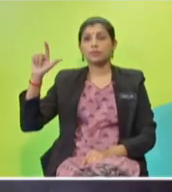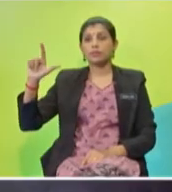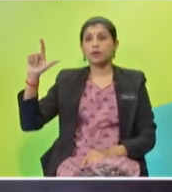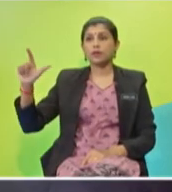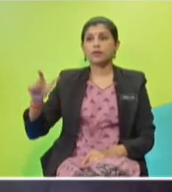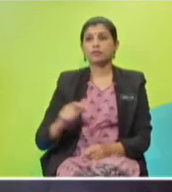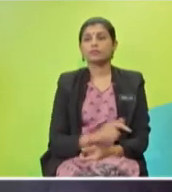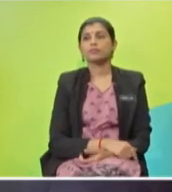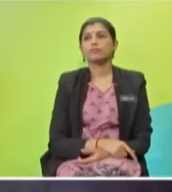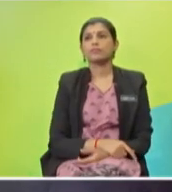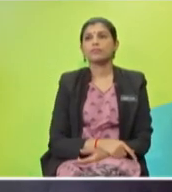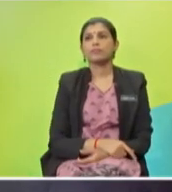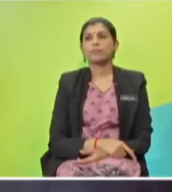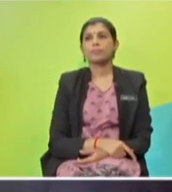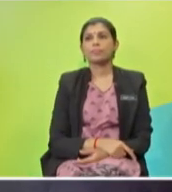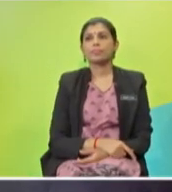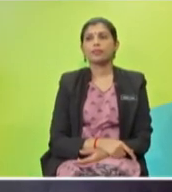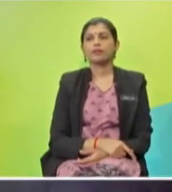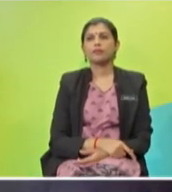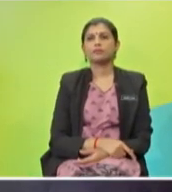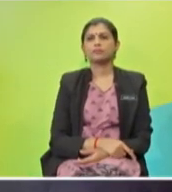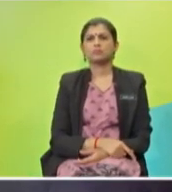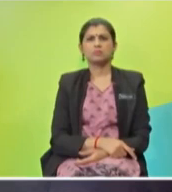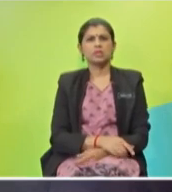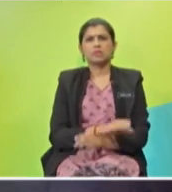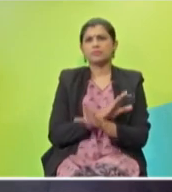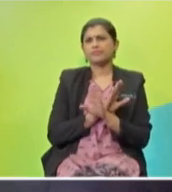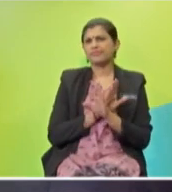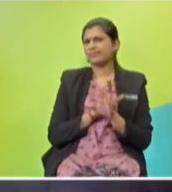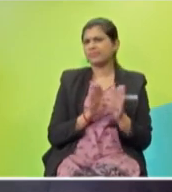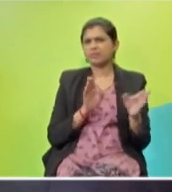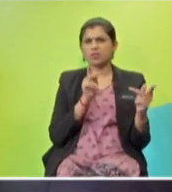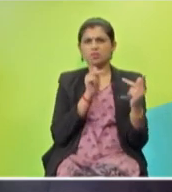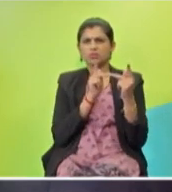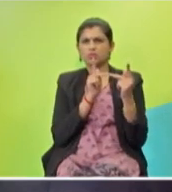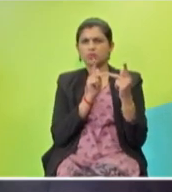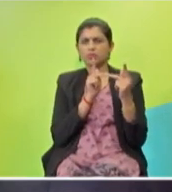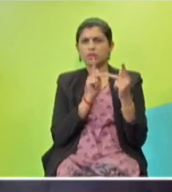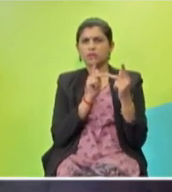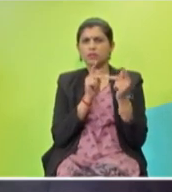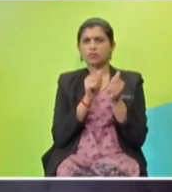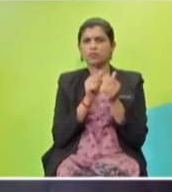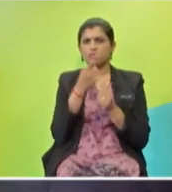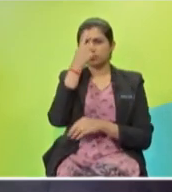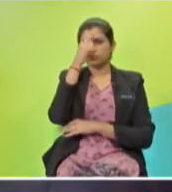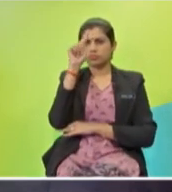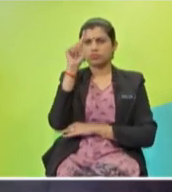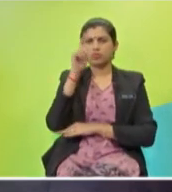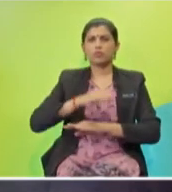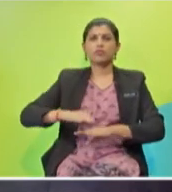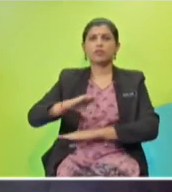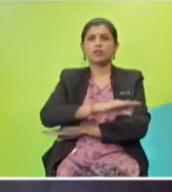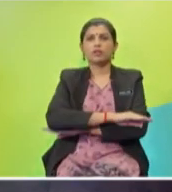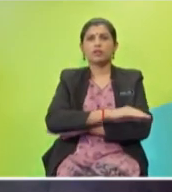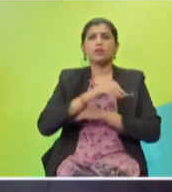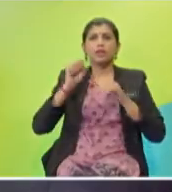too suitable for the field. Am I right, teacher? Yeah. Can she run with the hat and the one below